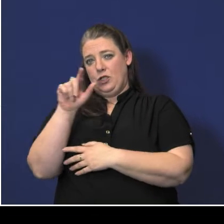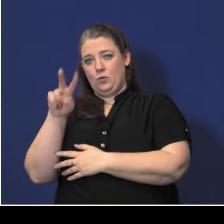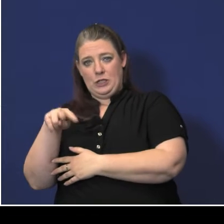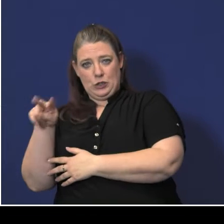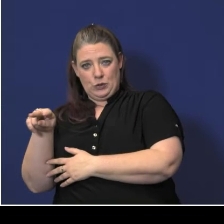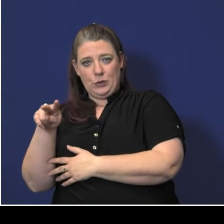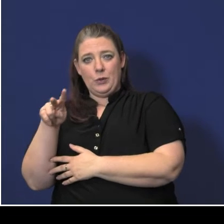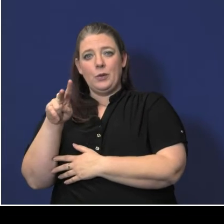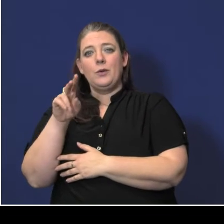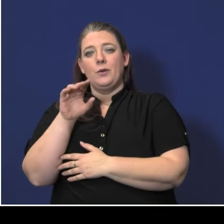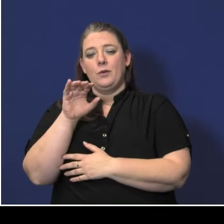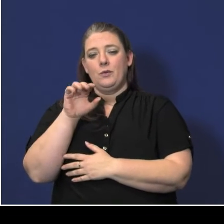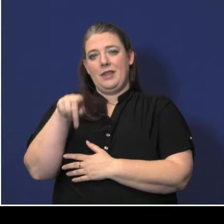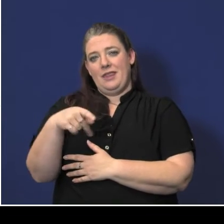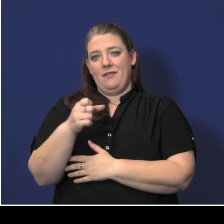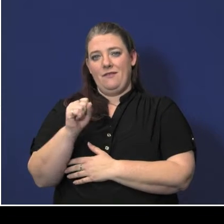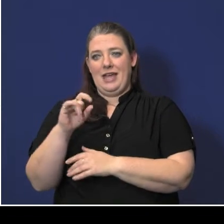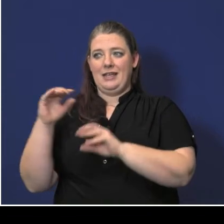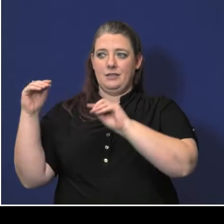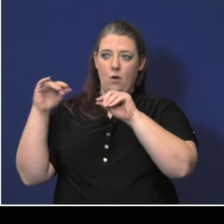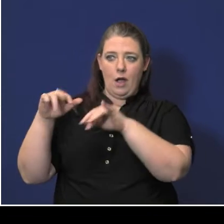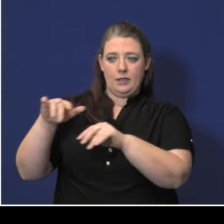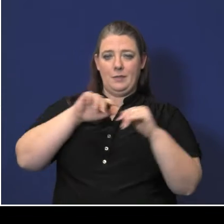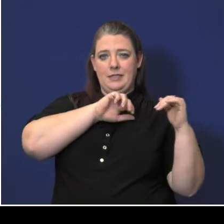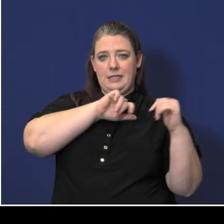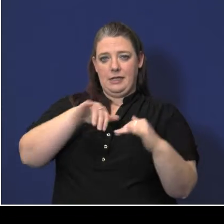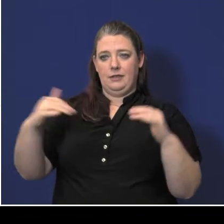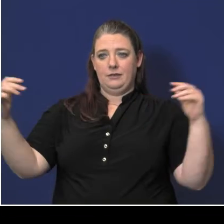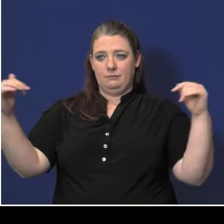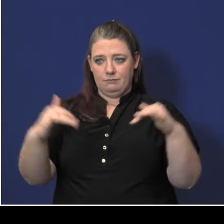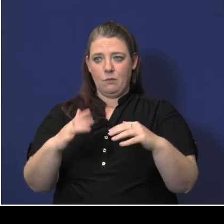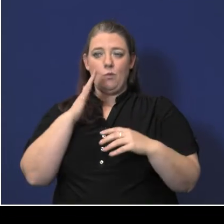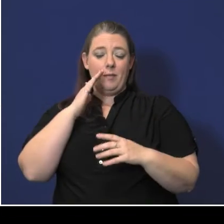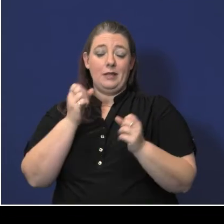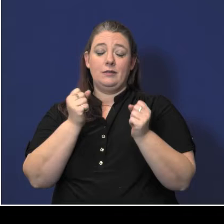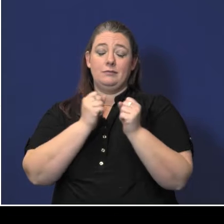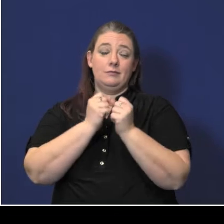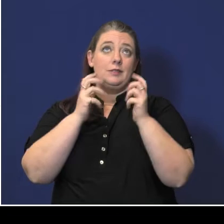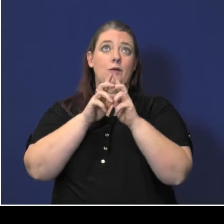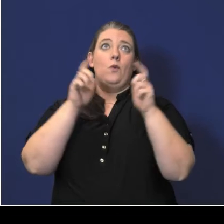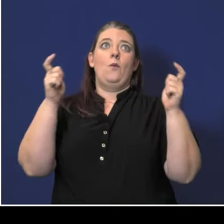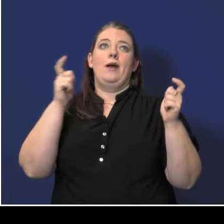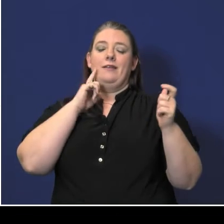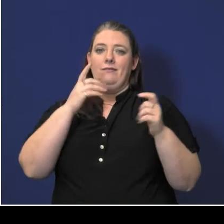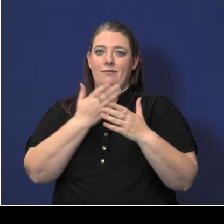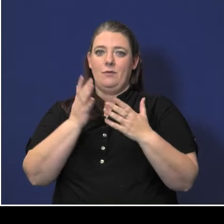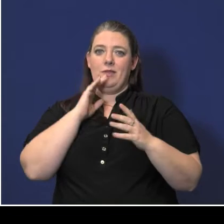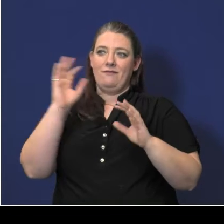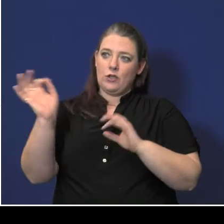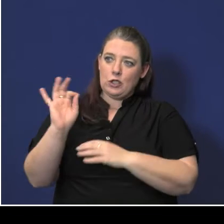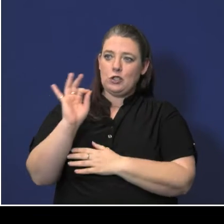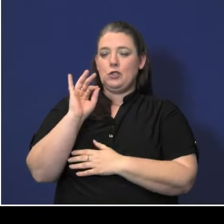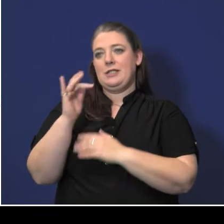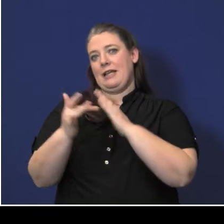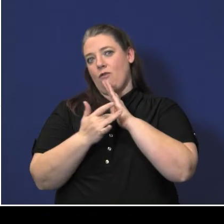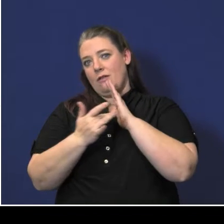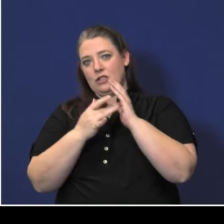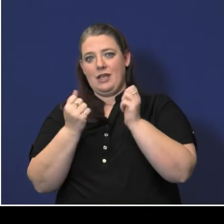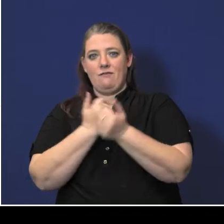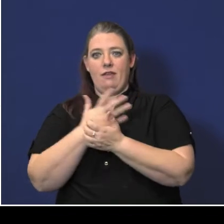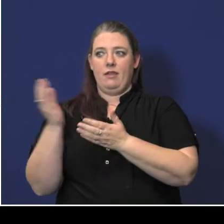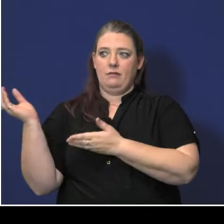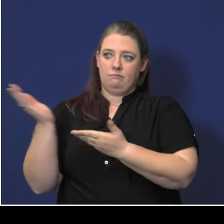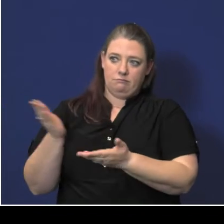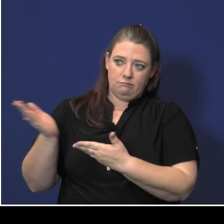a phased occupancy and move-in. There's going to be quite a component on this type of building with furniture and technology, but the end